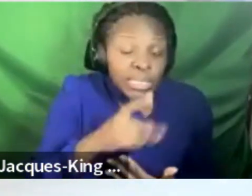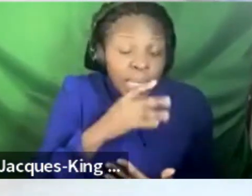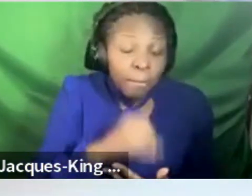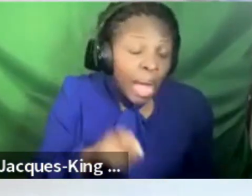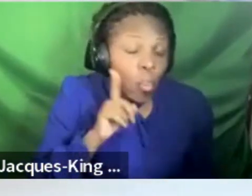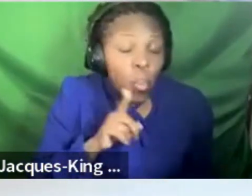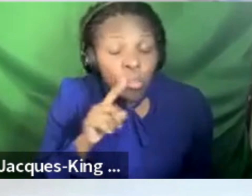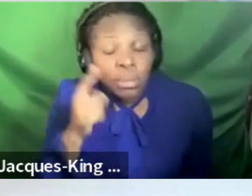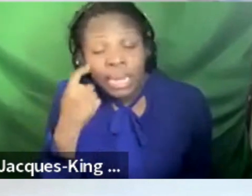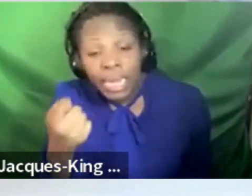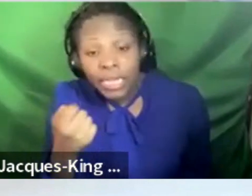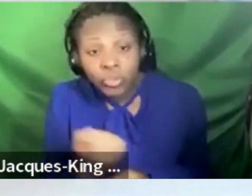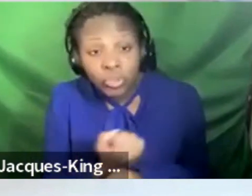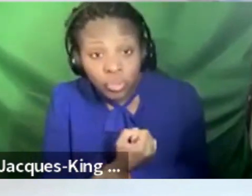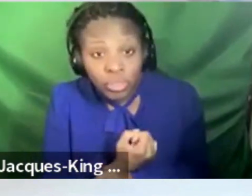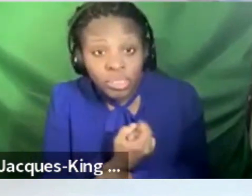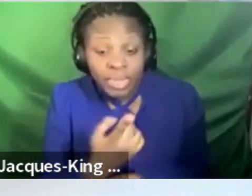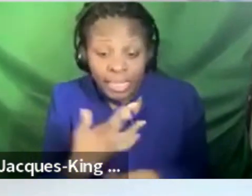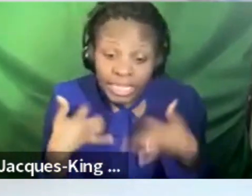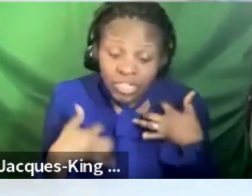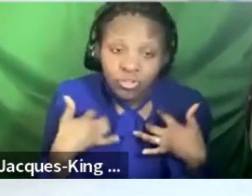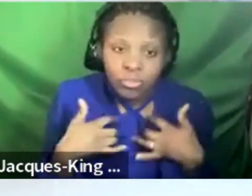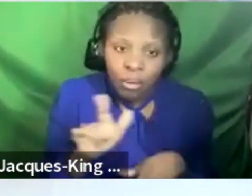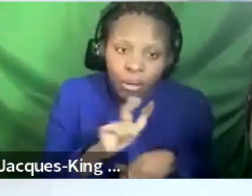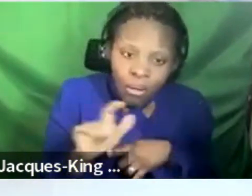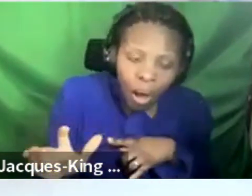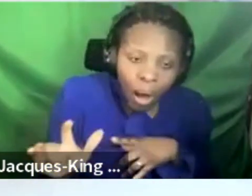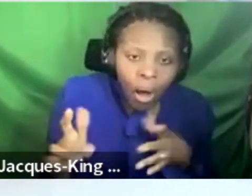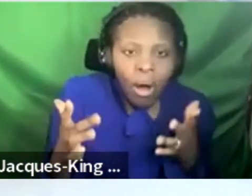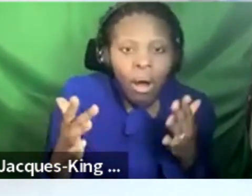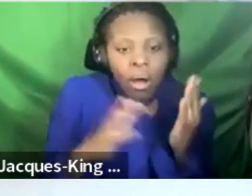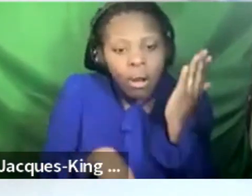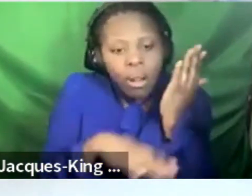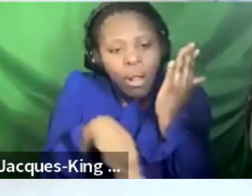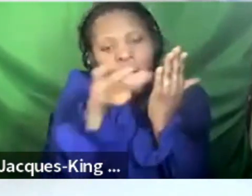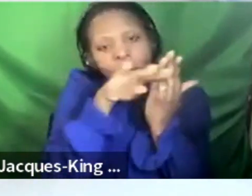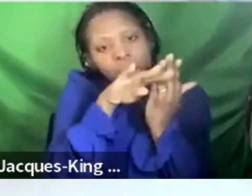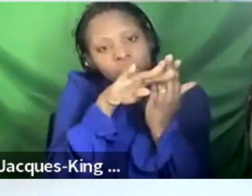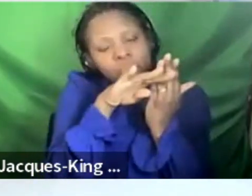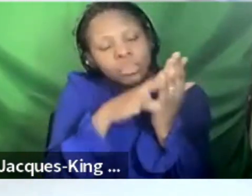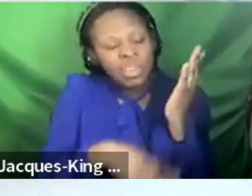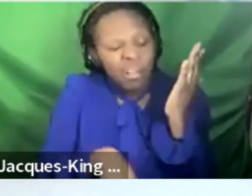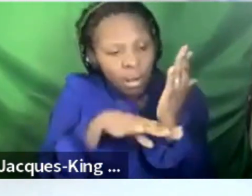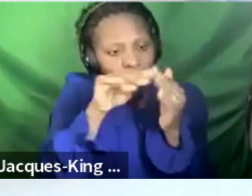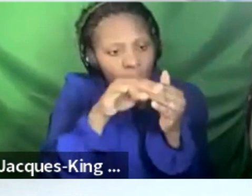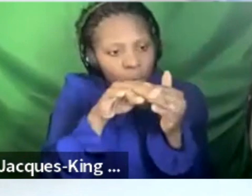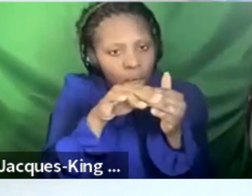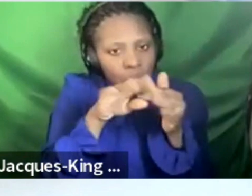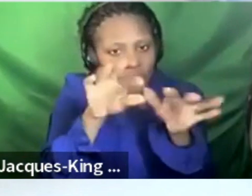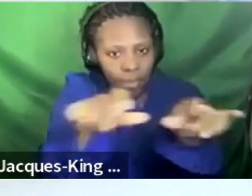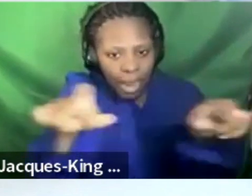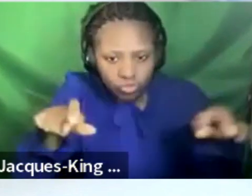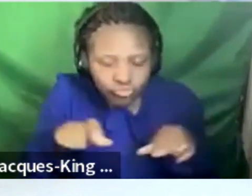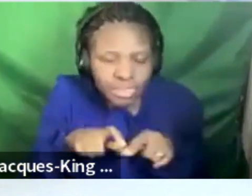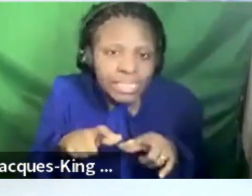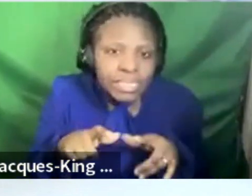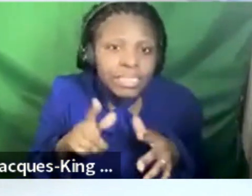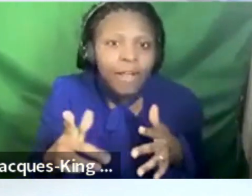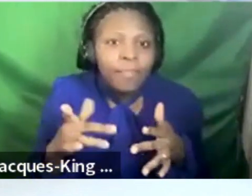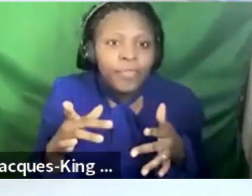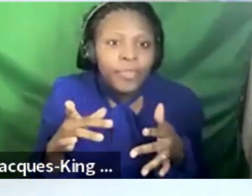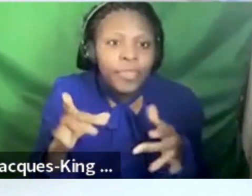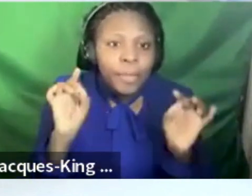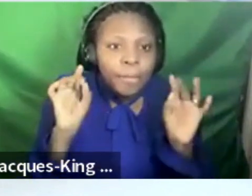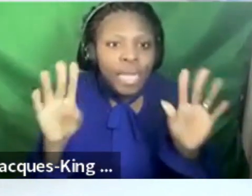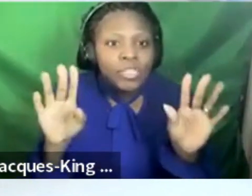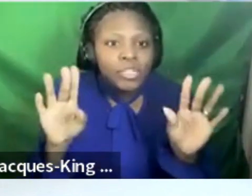to be played by almost anyone. They also are interesting often in terms of class and class